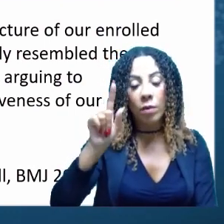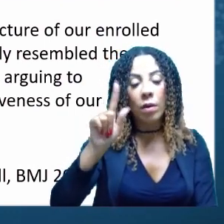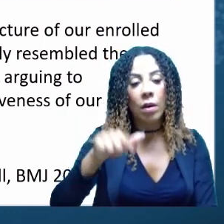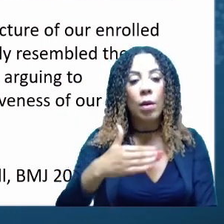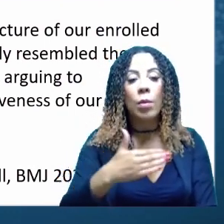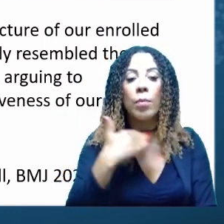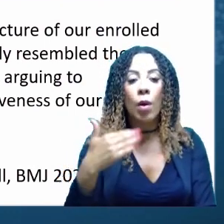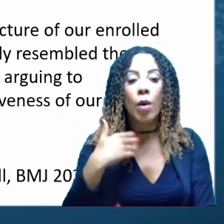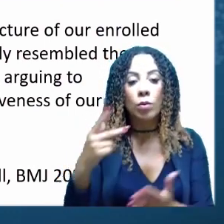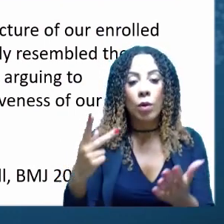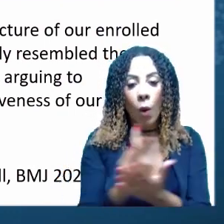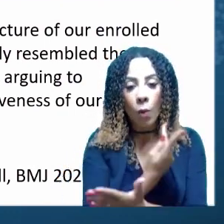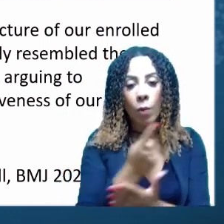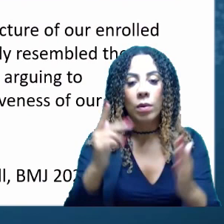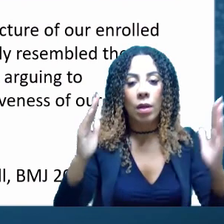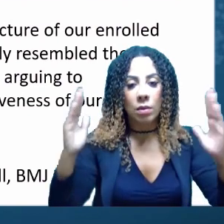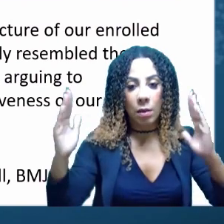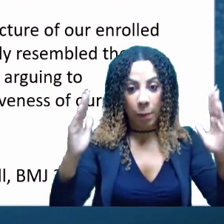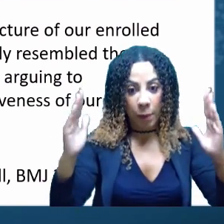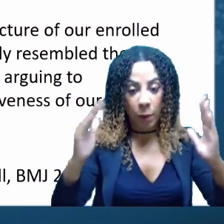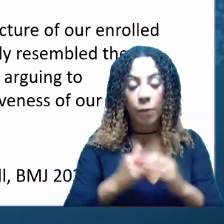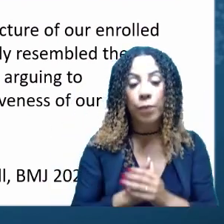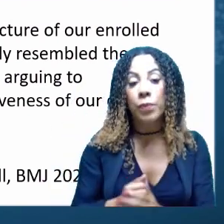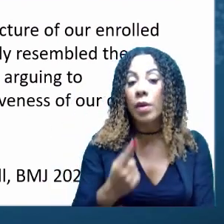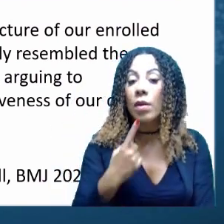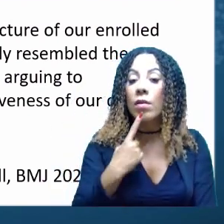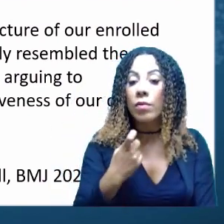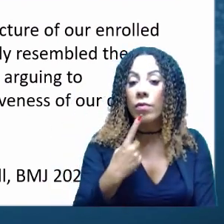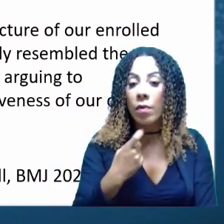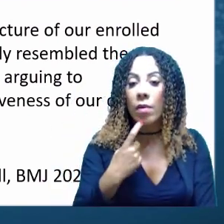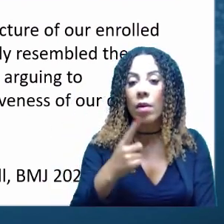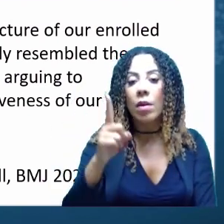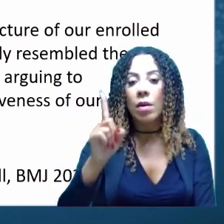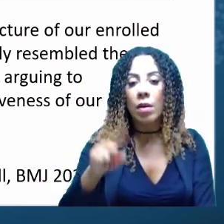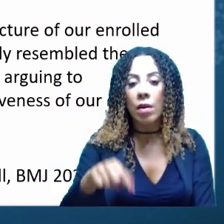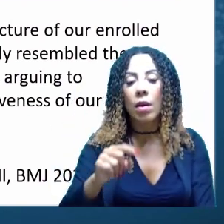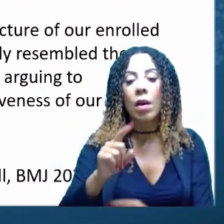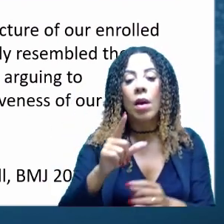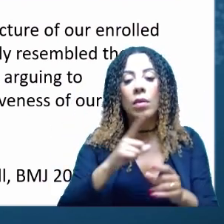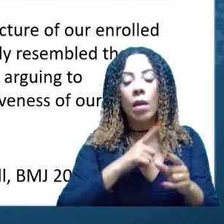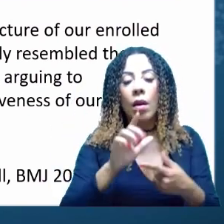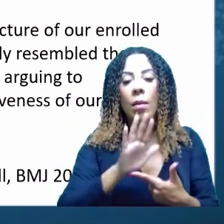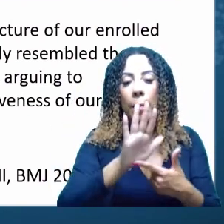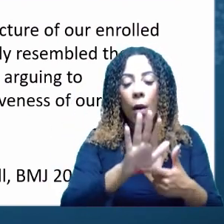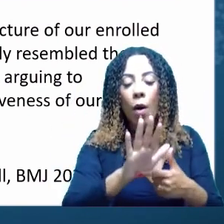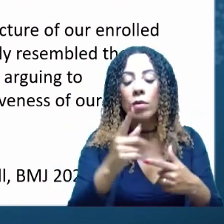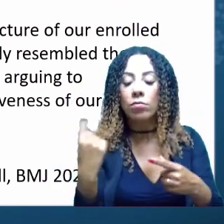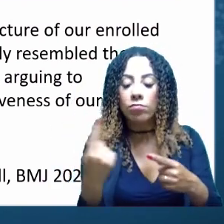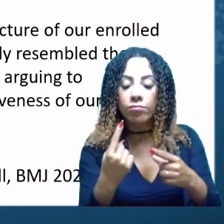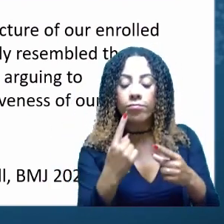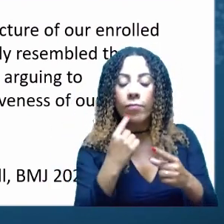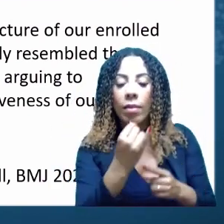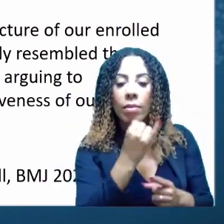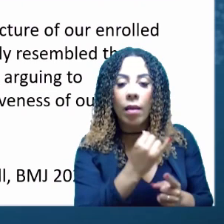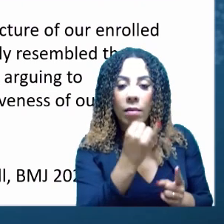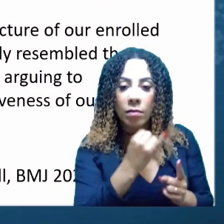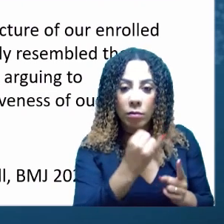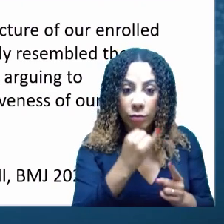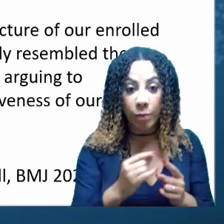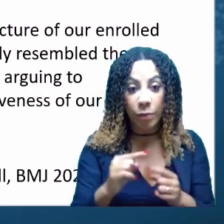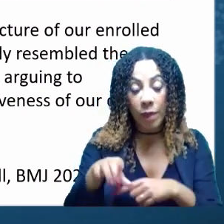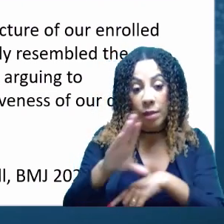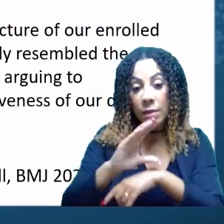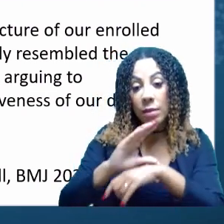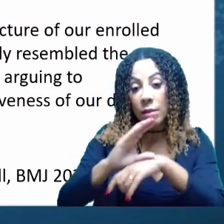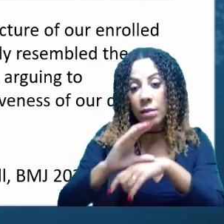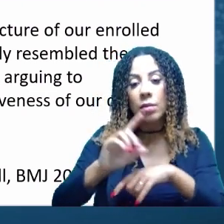The red is the subsample that we tested from, and the gray were the individuals who tested COVID positive